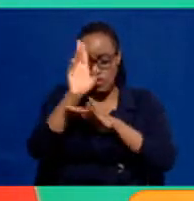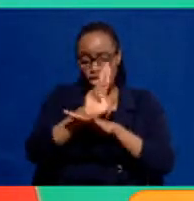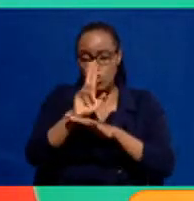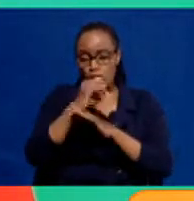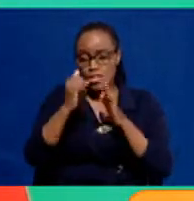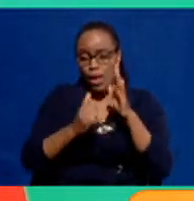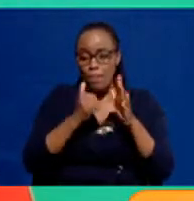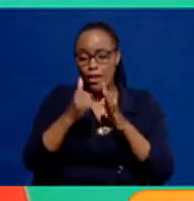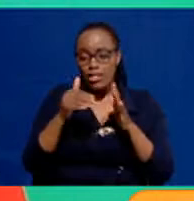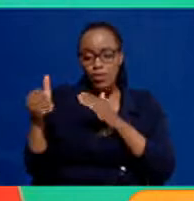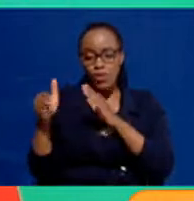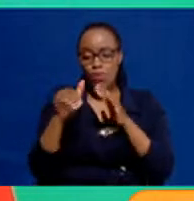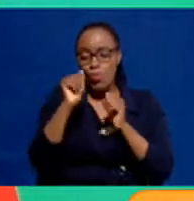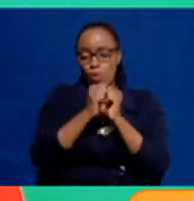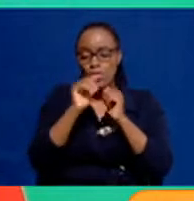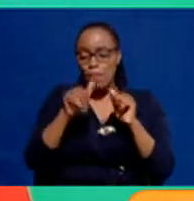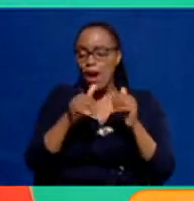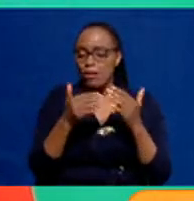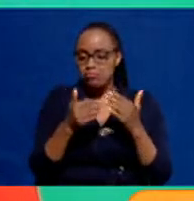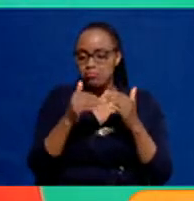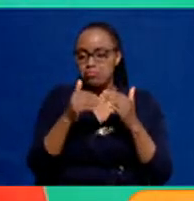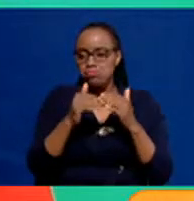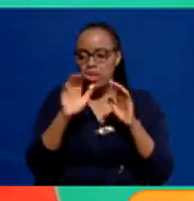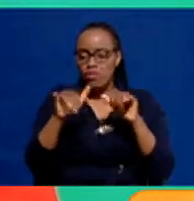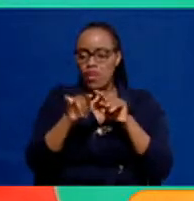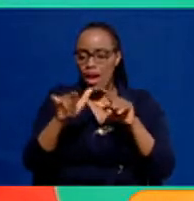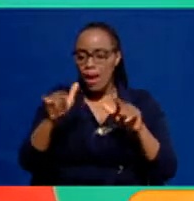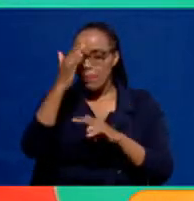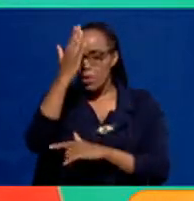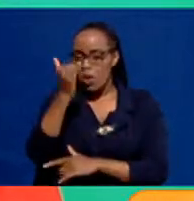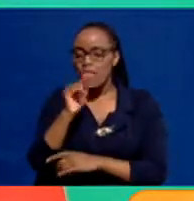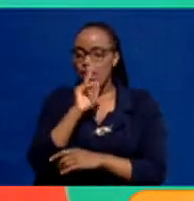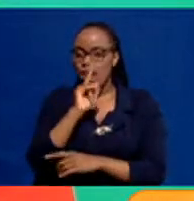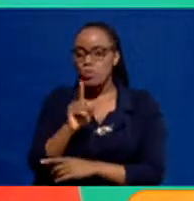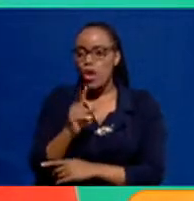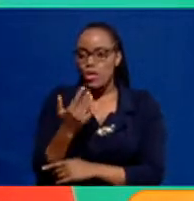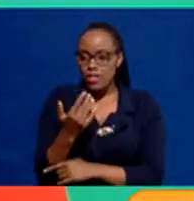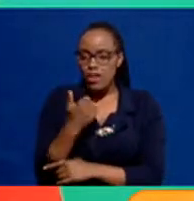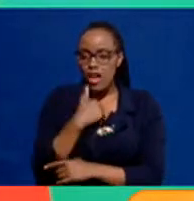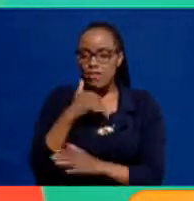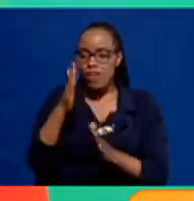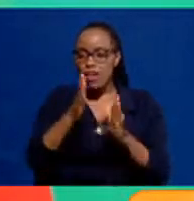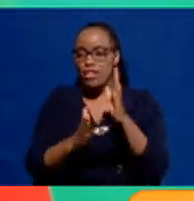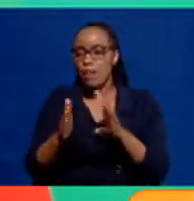machinery, mechanization in their farms because they're assured of a fallback